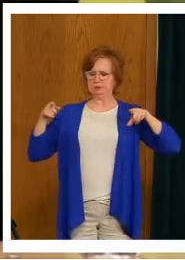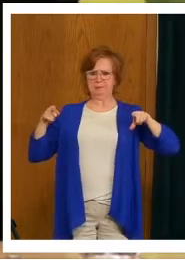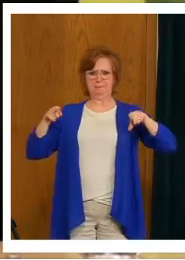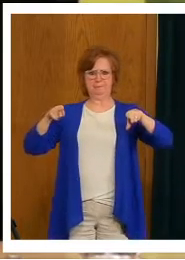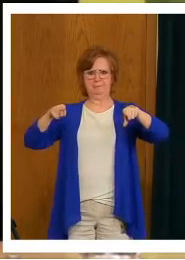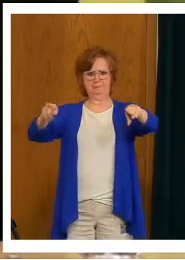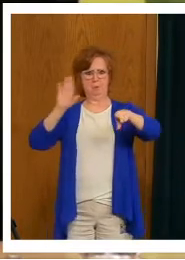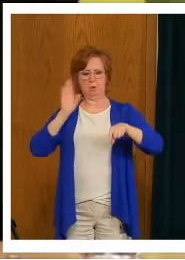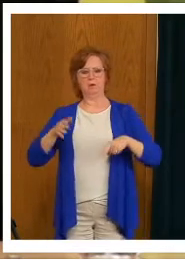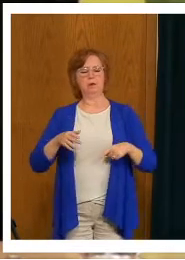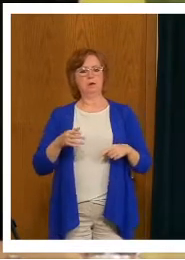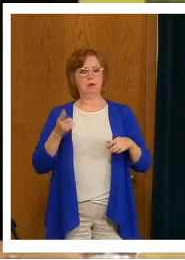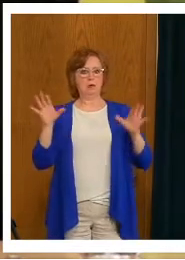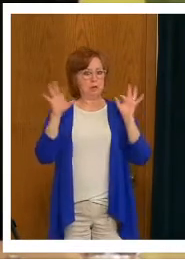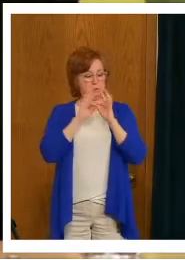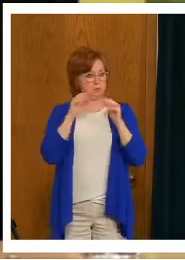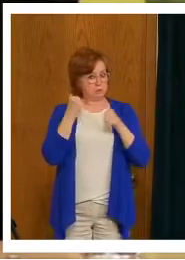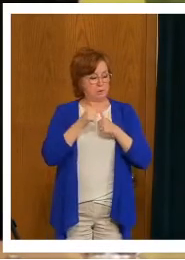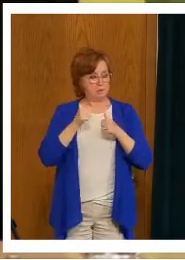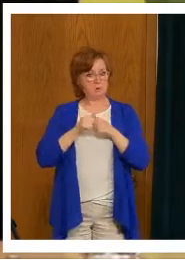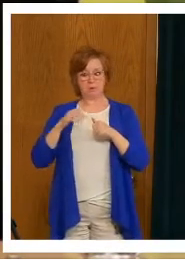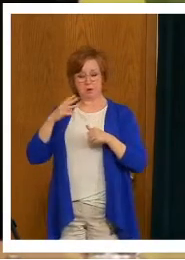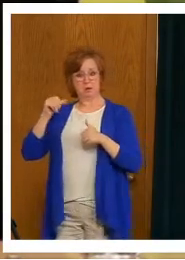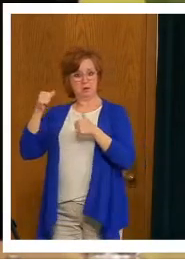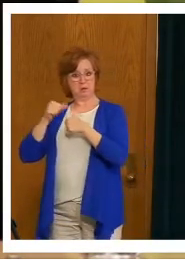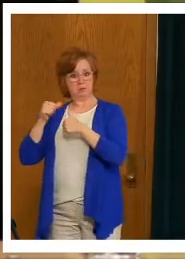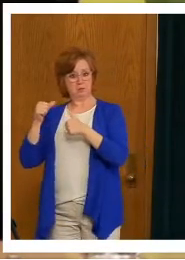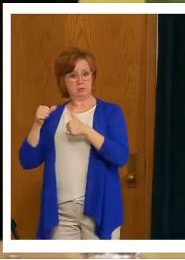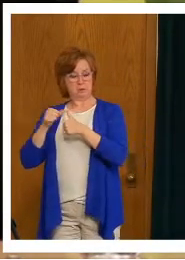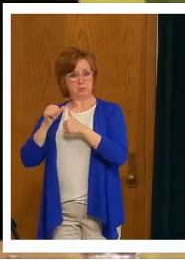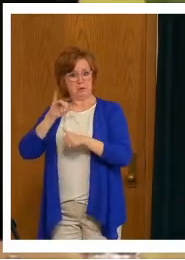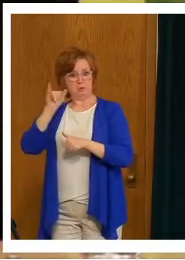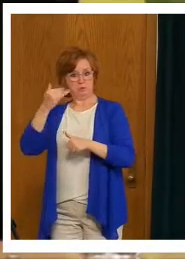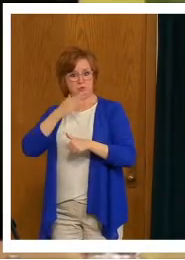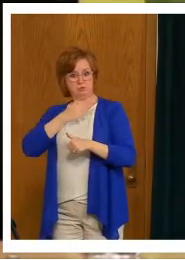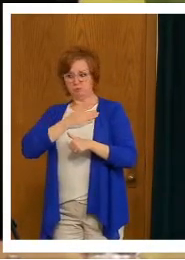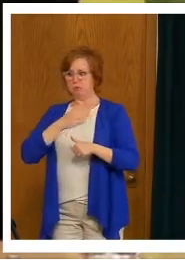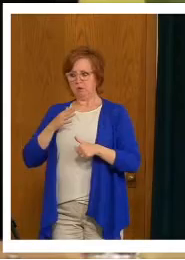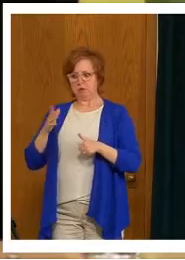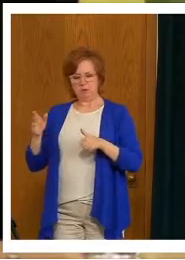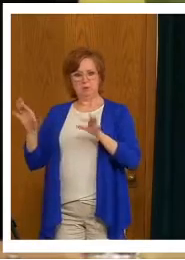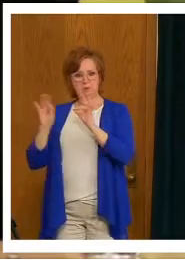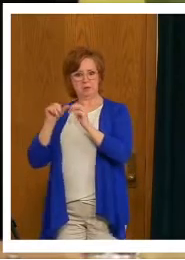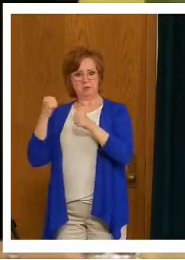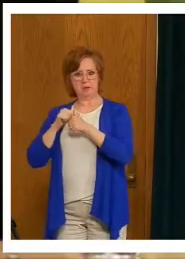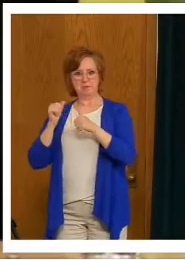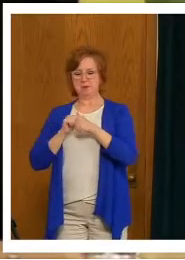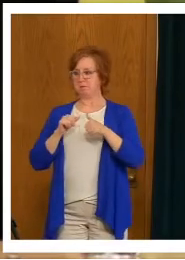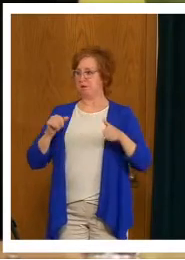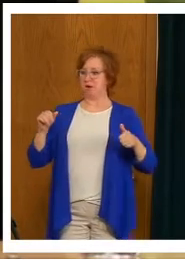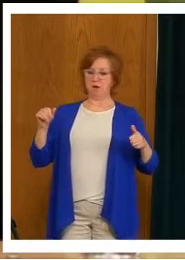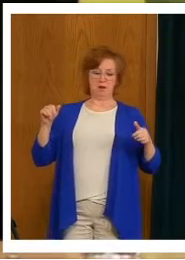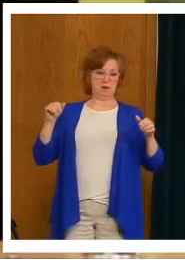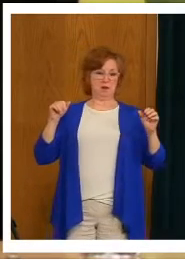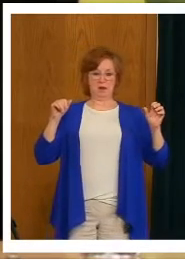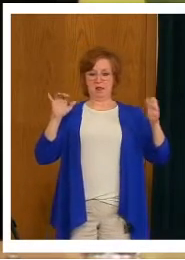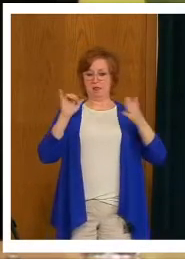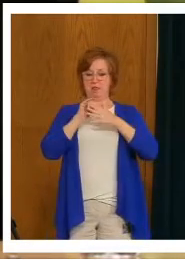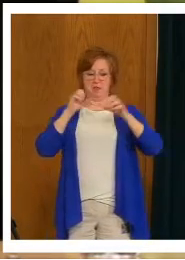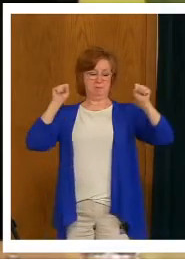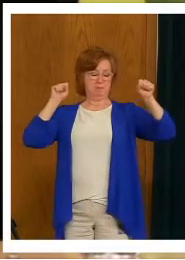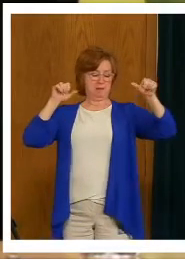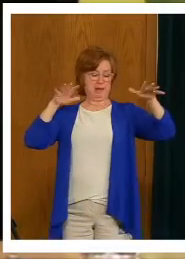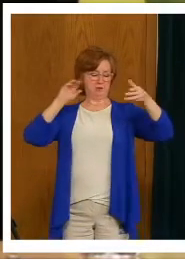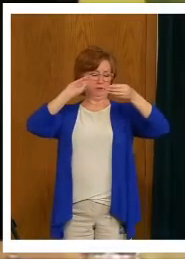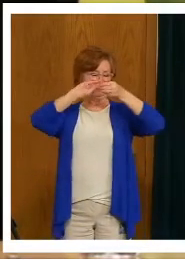Minister to recognize, that we're not going to just turn a switch and the economy comes on when we hit 75% or some magic number. You need